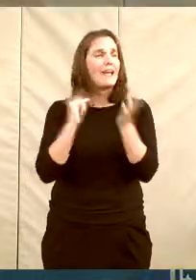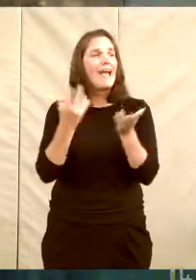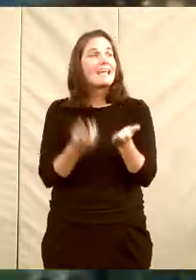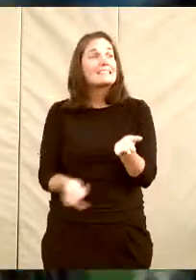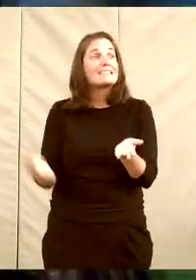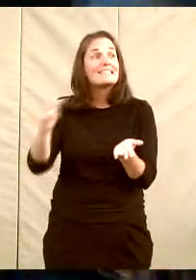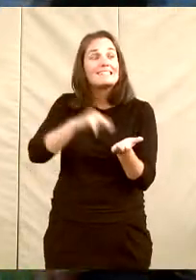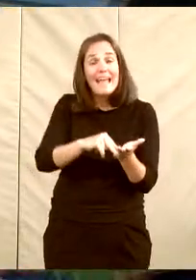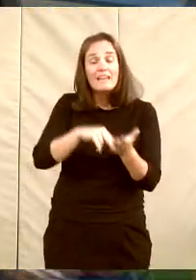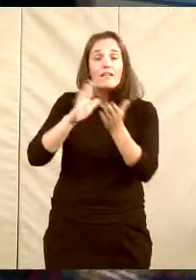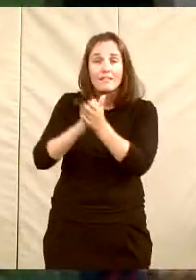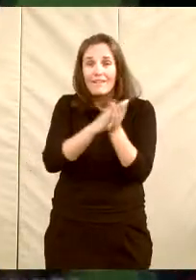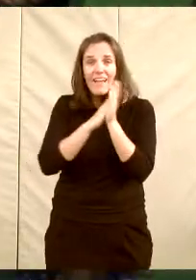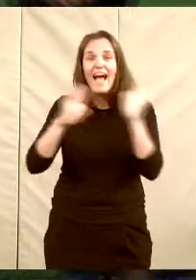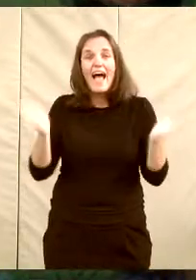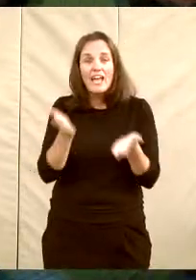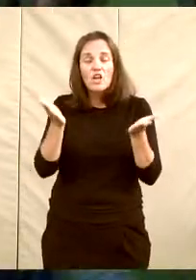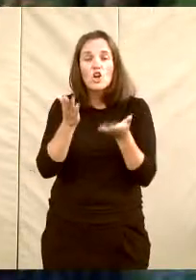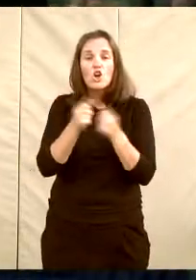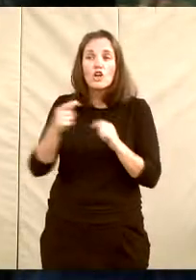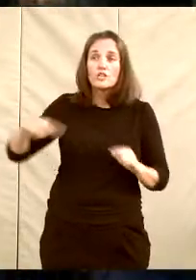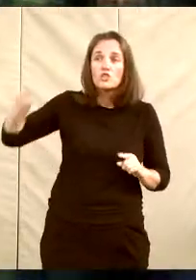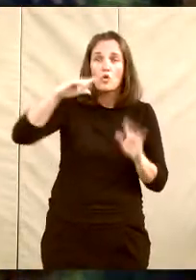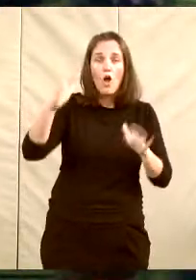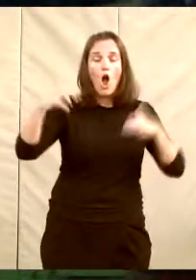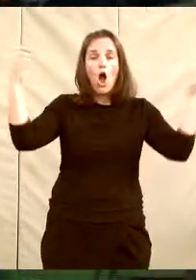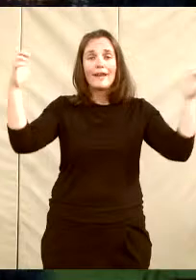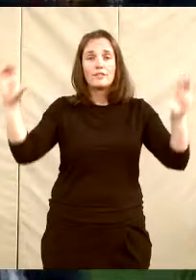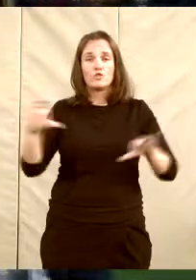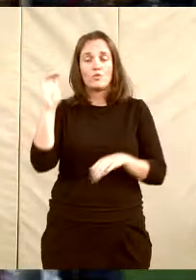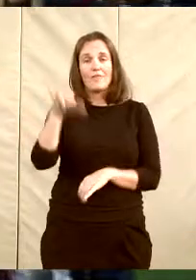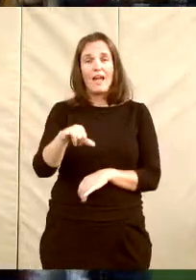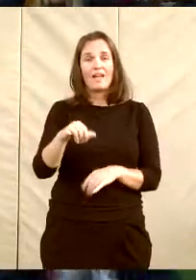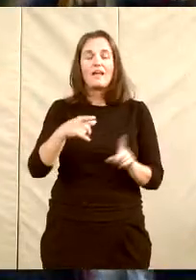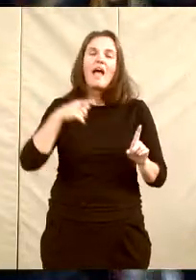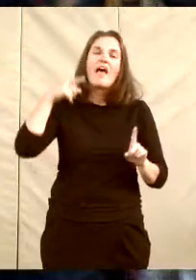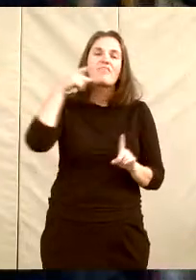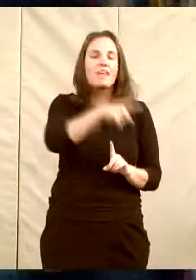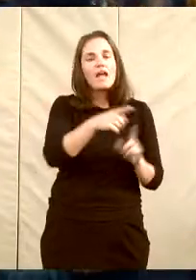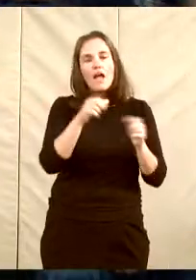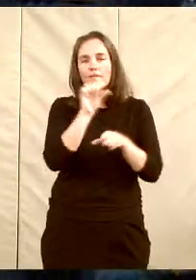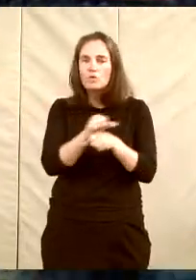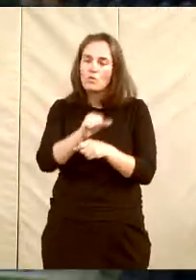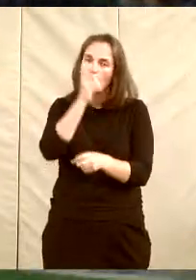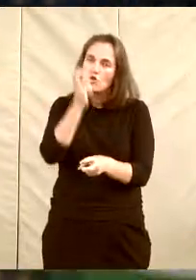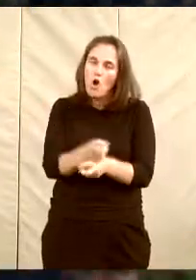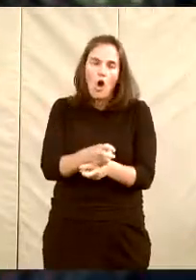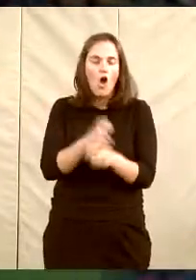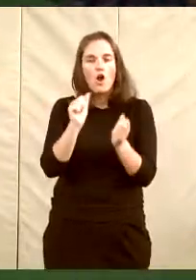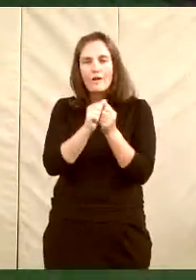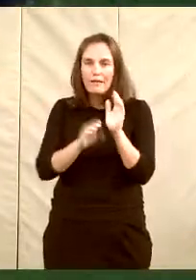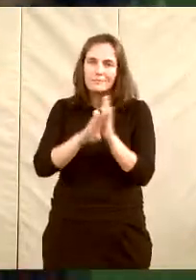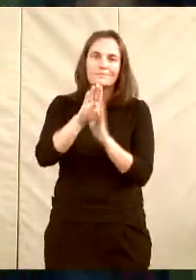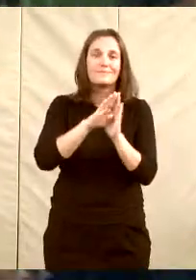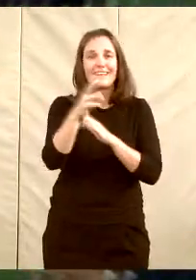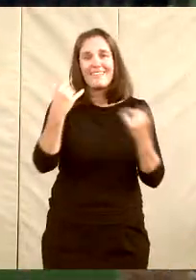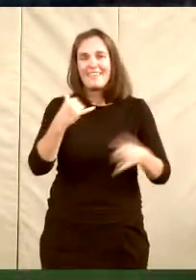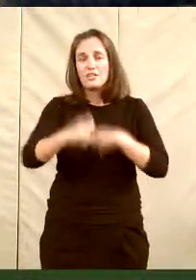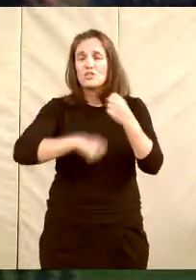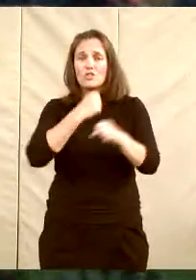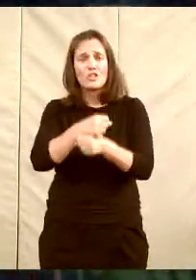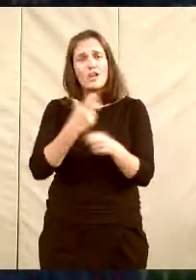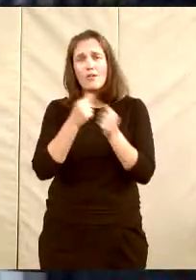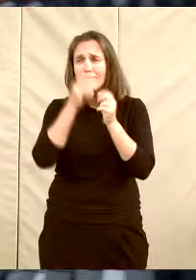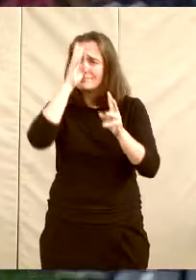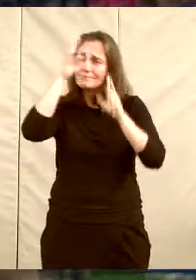ovation. I encourage you to do so at this time. They have trailblazed an incredible year with a lot of courageousness,